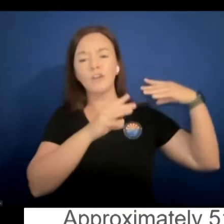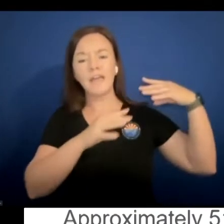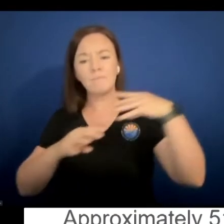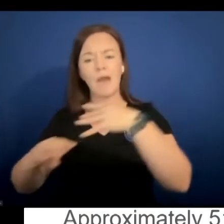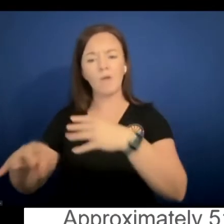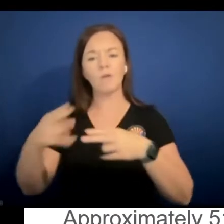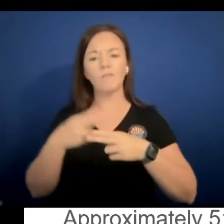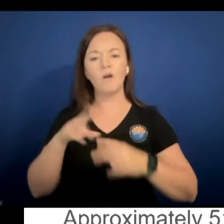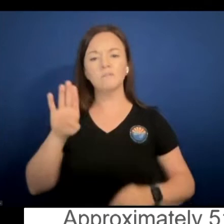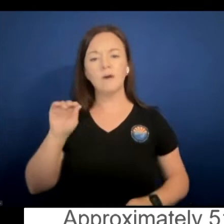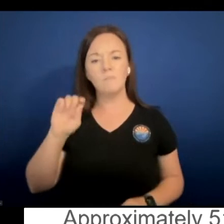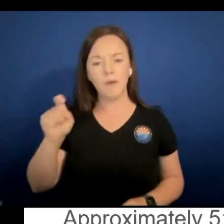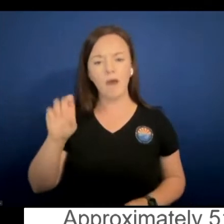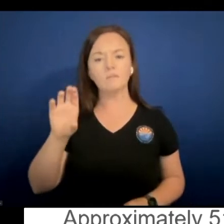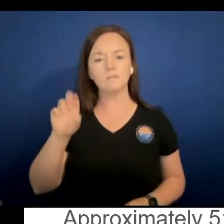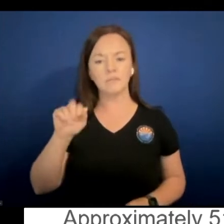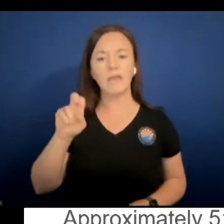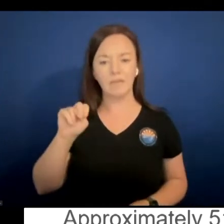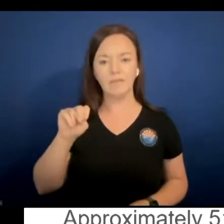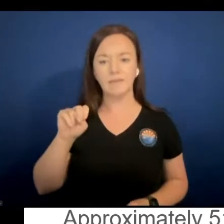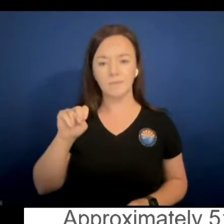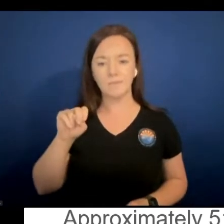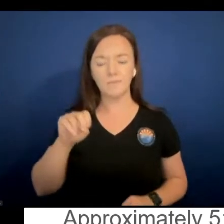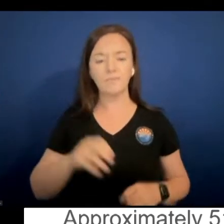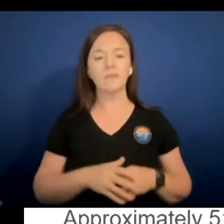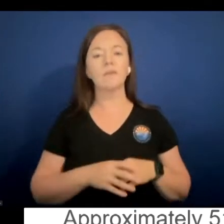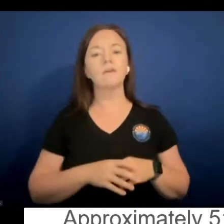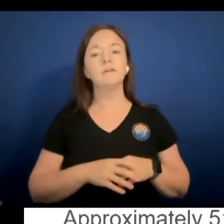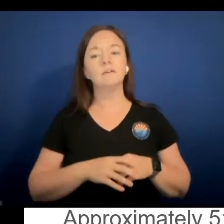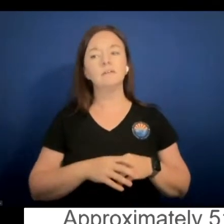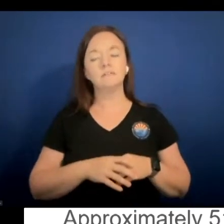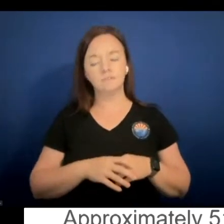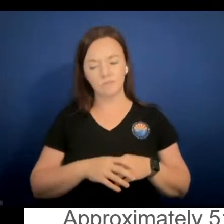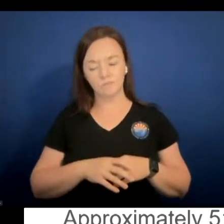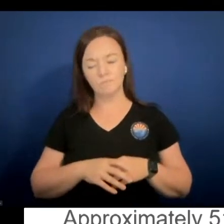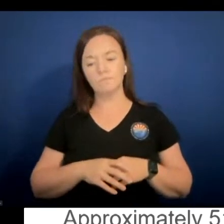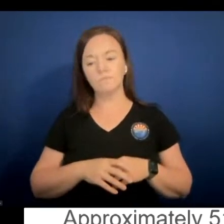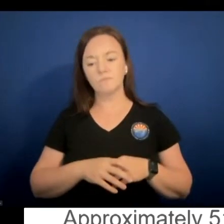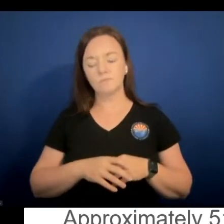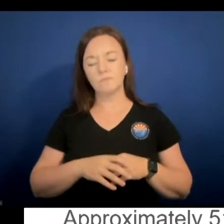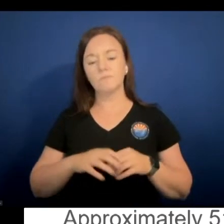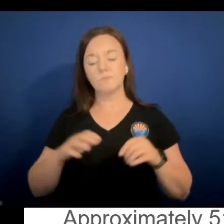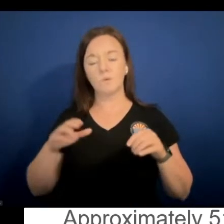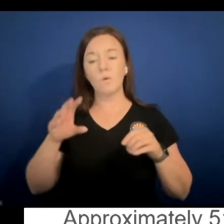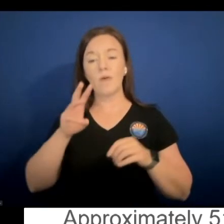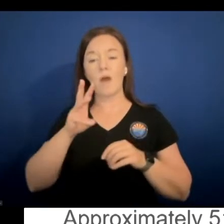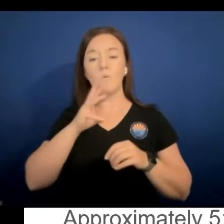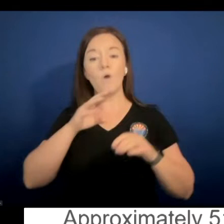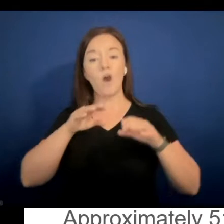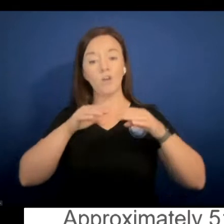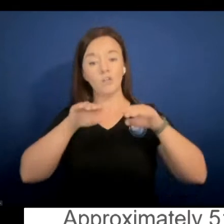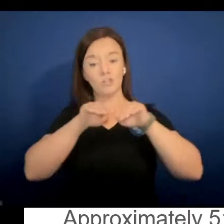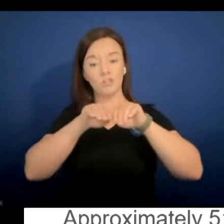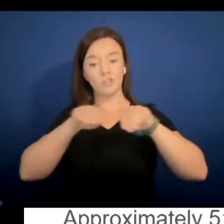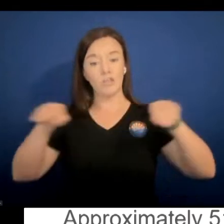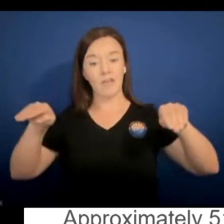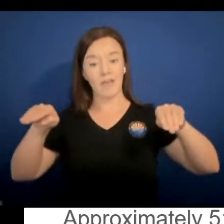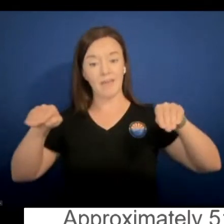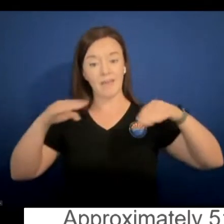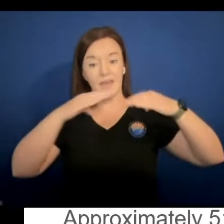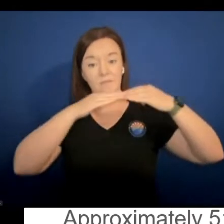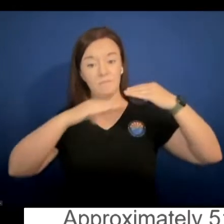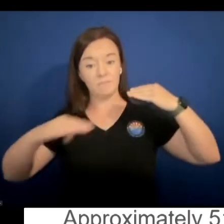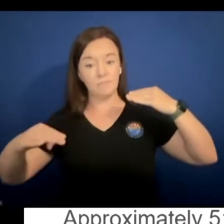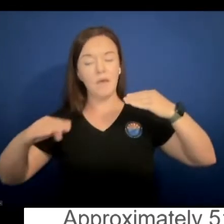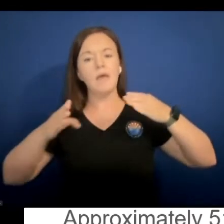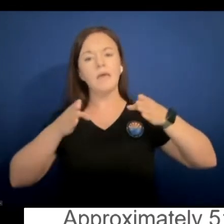of the watershed where there's some confinement in the flow and the width of the watershed. And it's